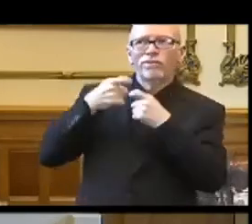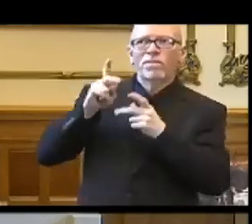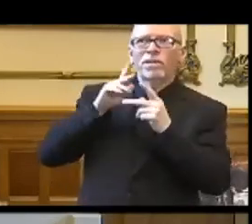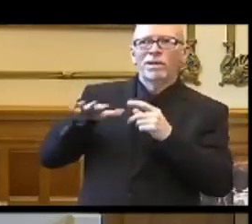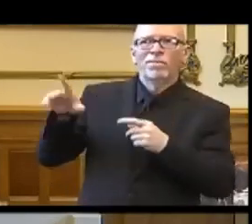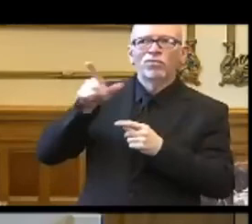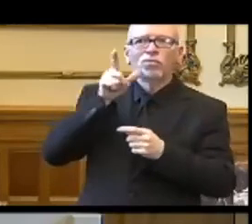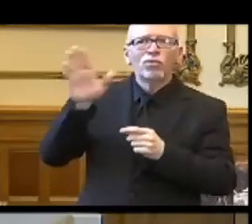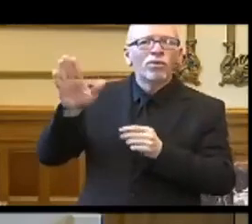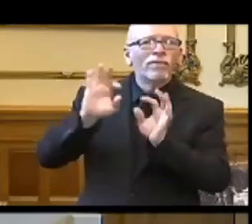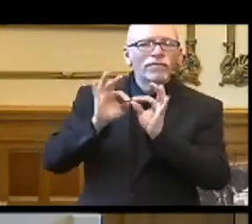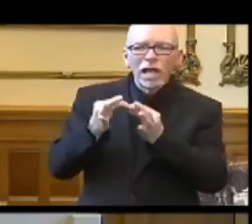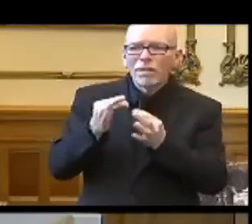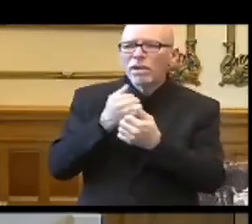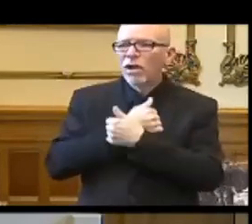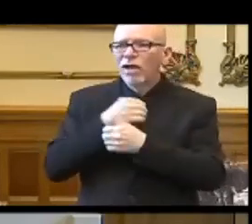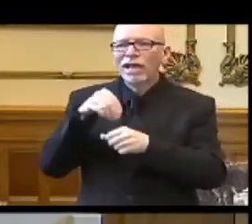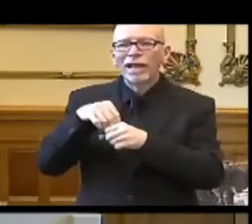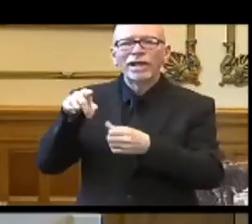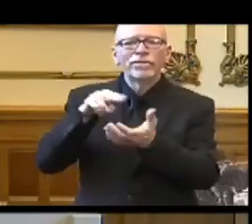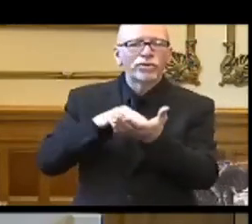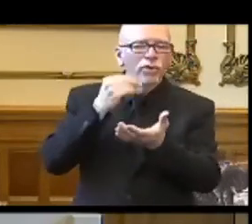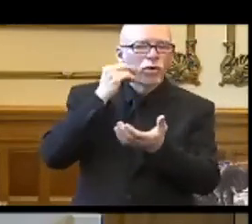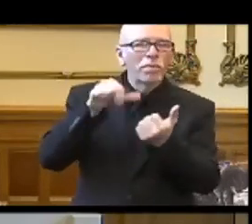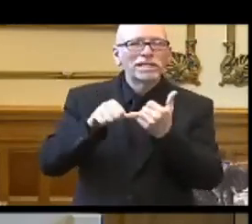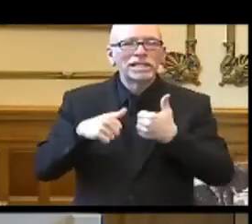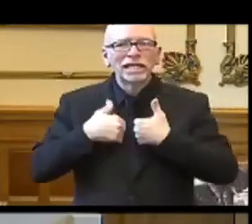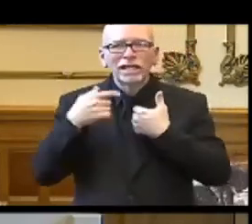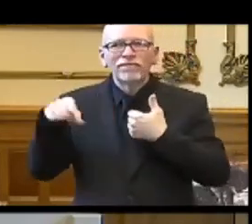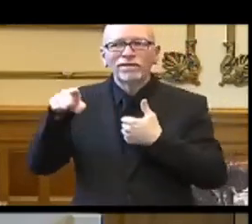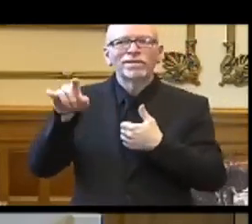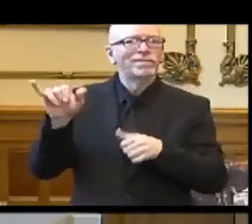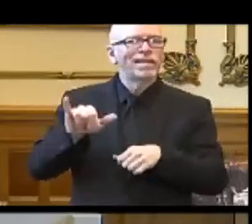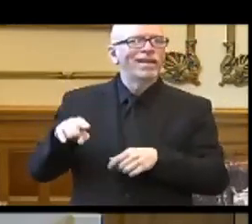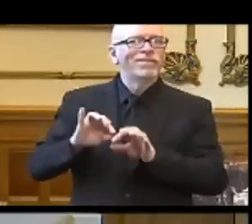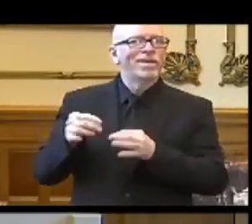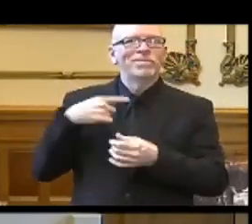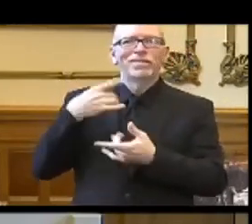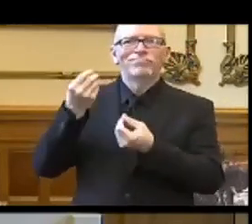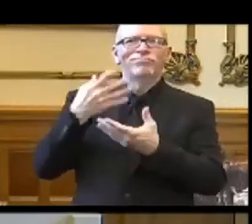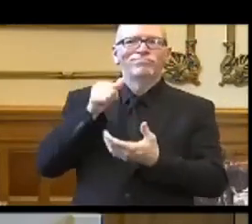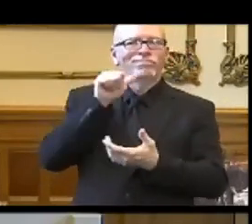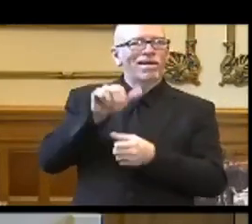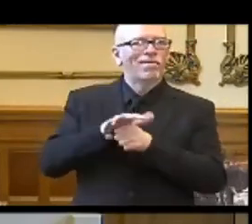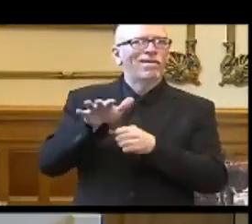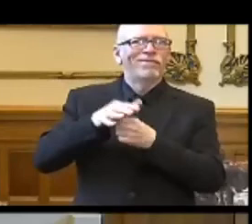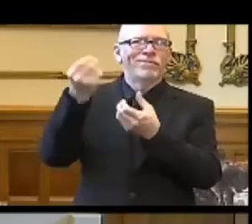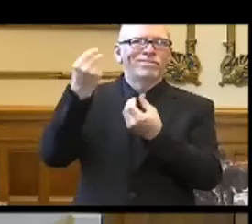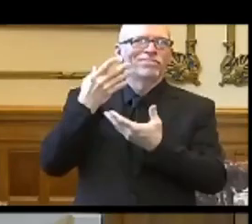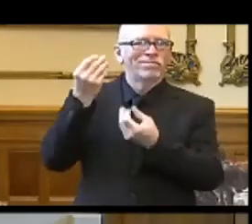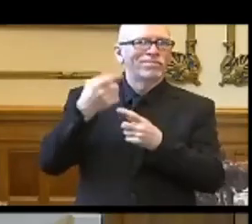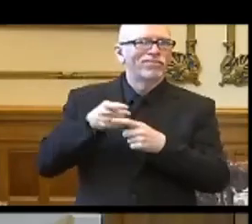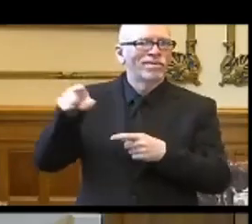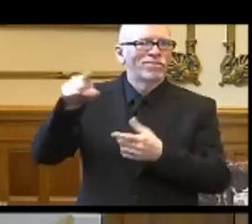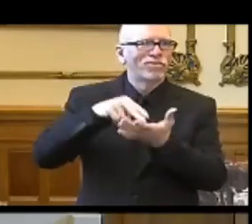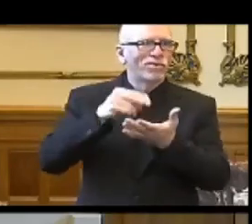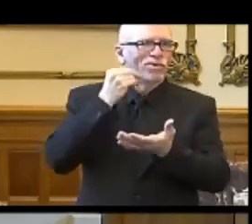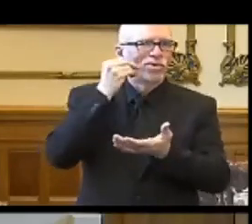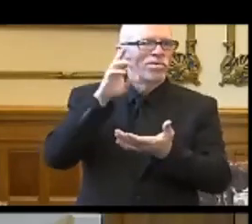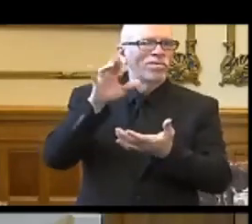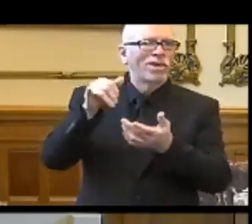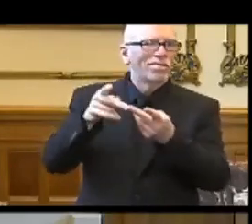loved ones in a nursing home or long-term care facility telling us they don't feel they're getting the information they need from that